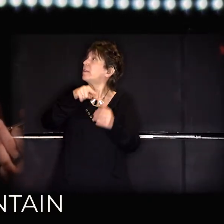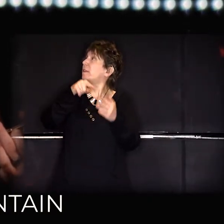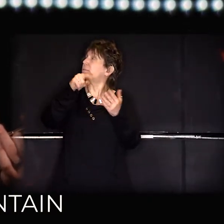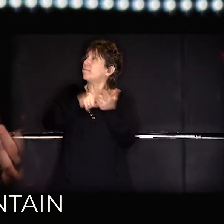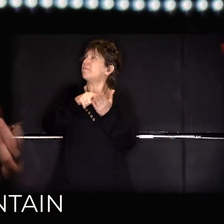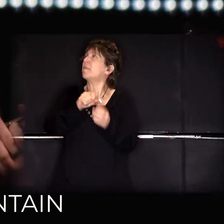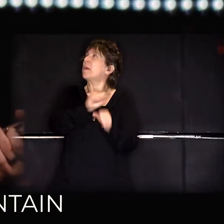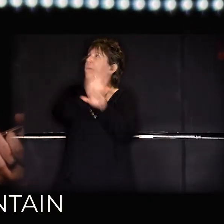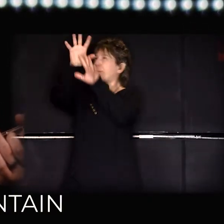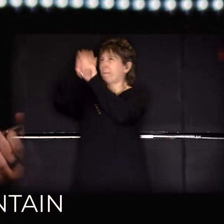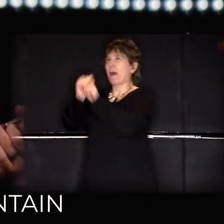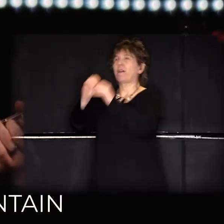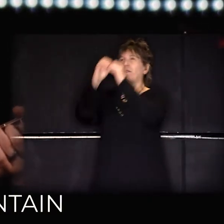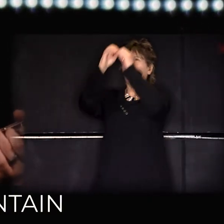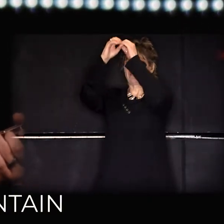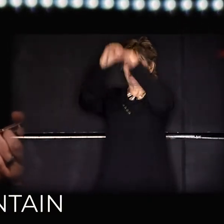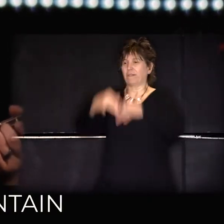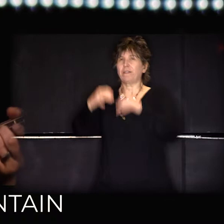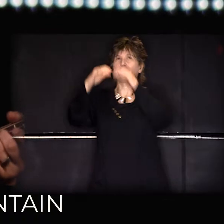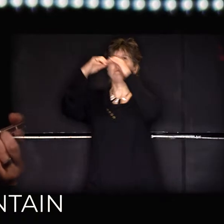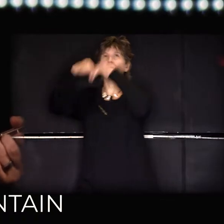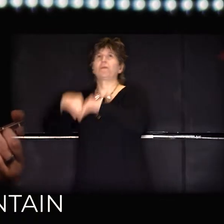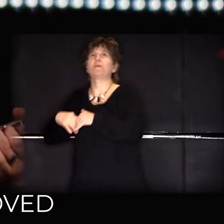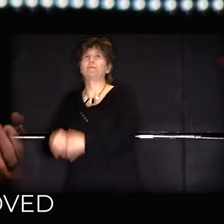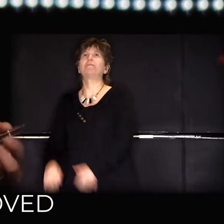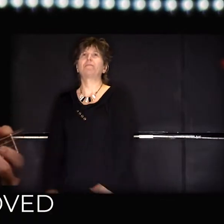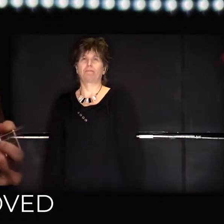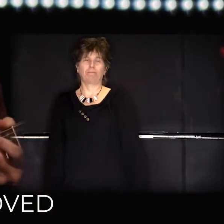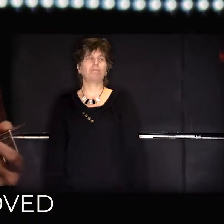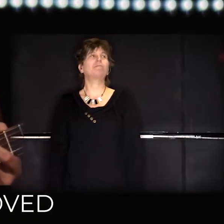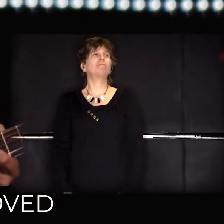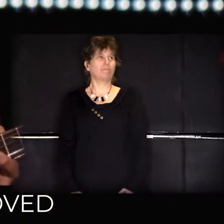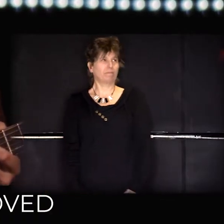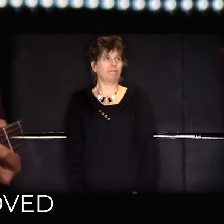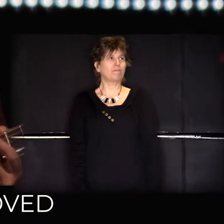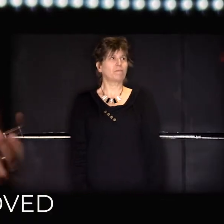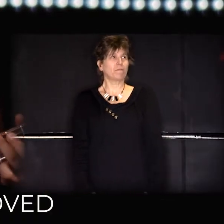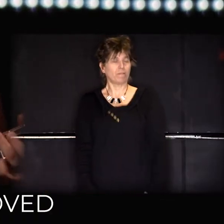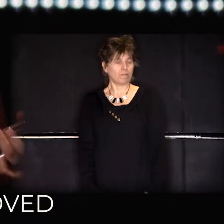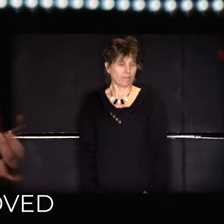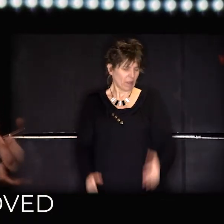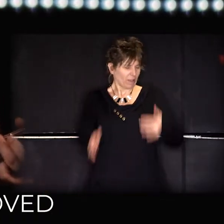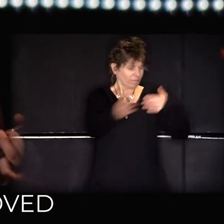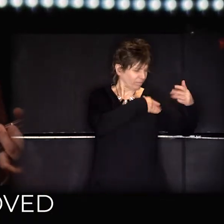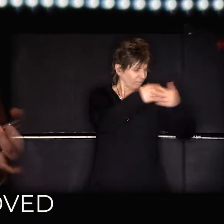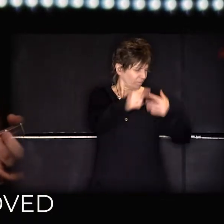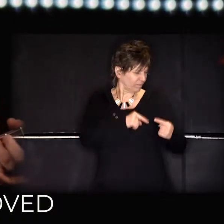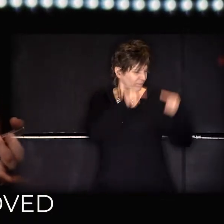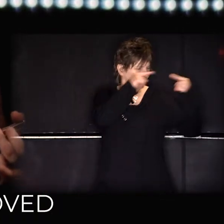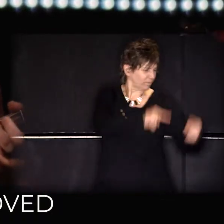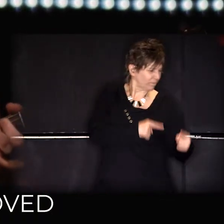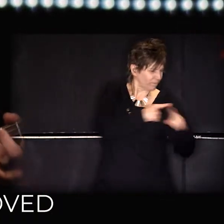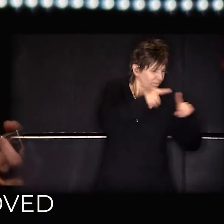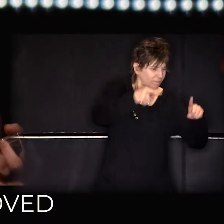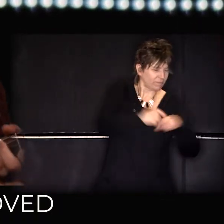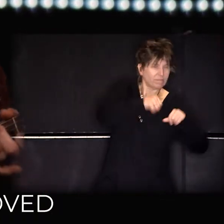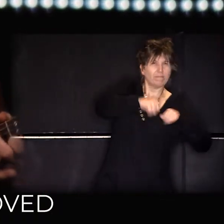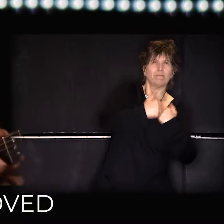When all I see is a mountain, you see a mountain move.